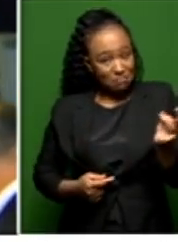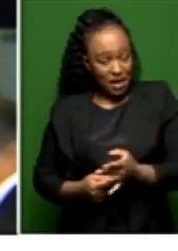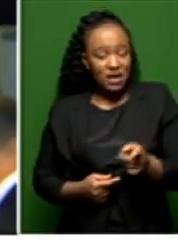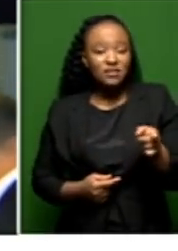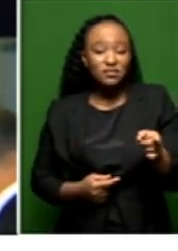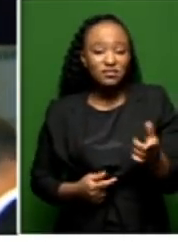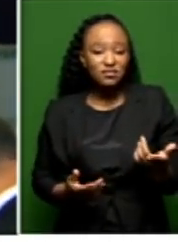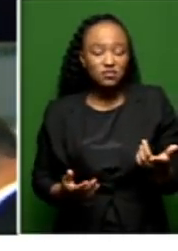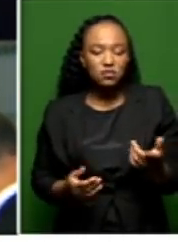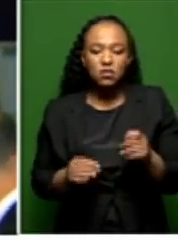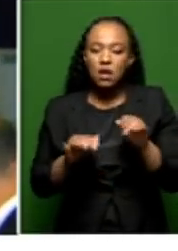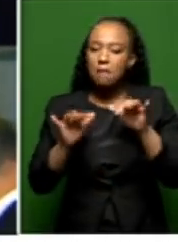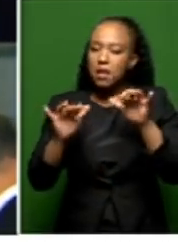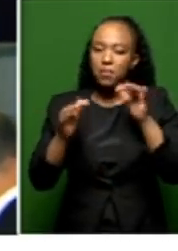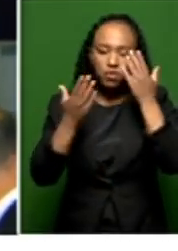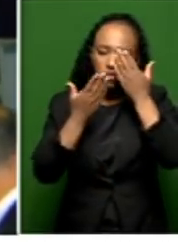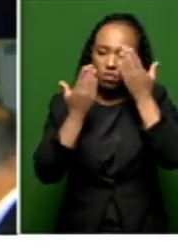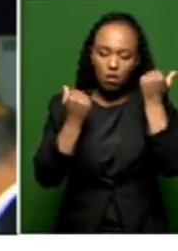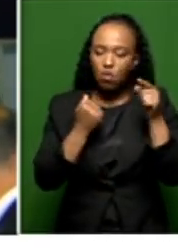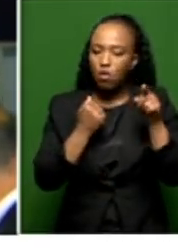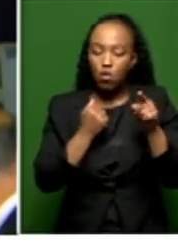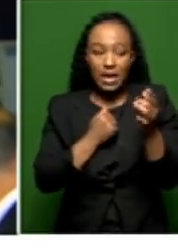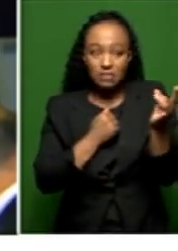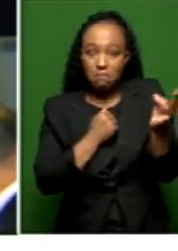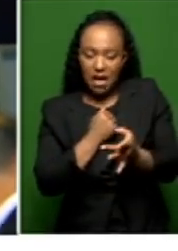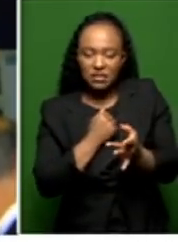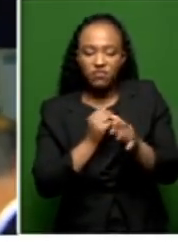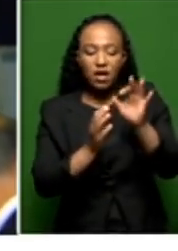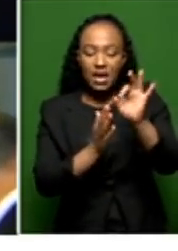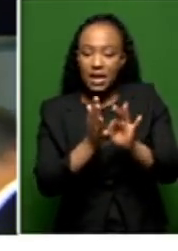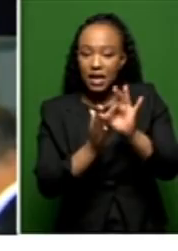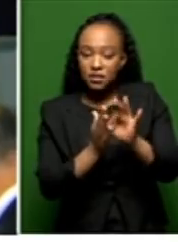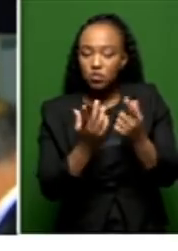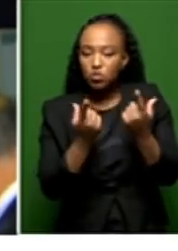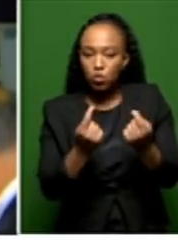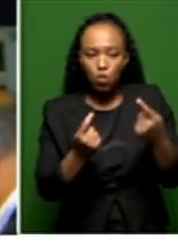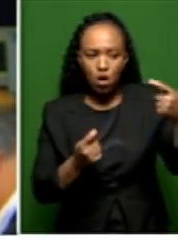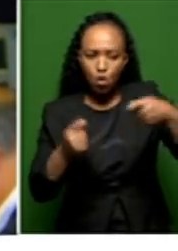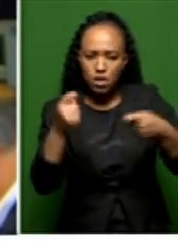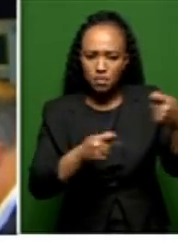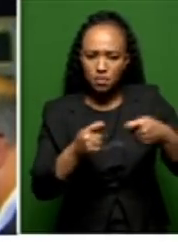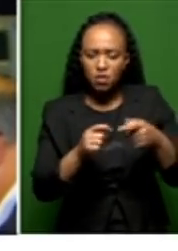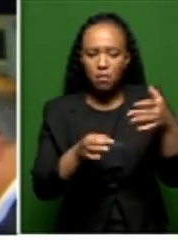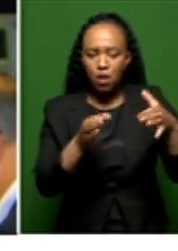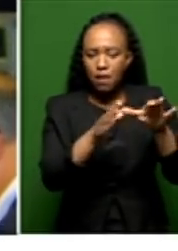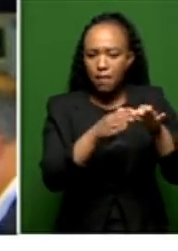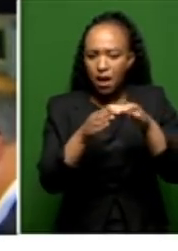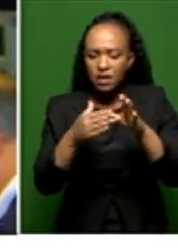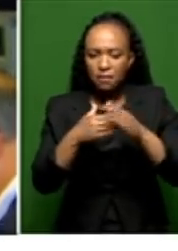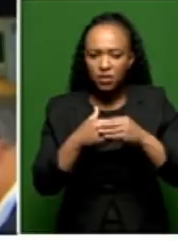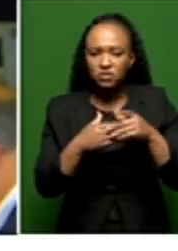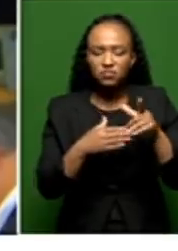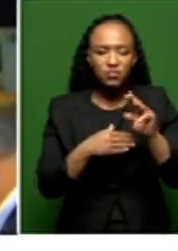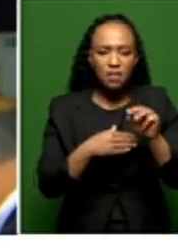many people sometimes don't understand that it's so expensive to run elections. Contribution by party members,